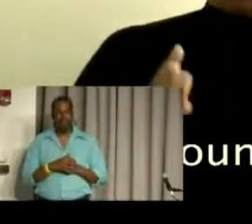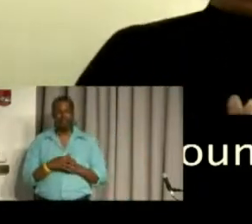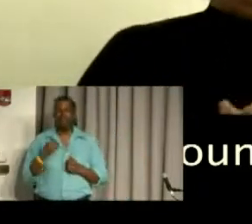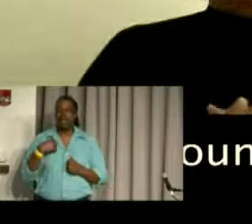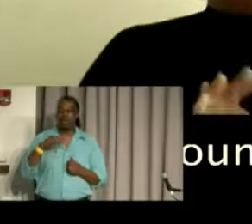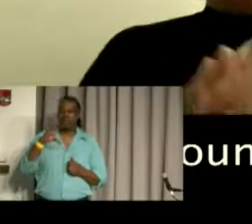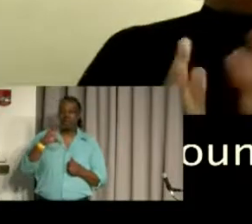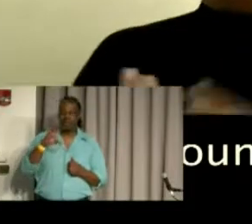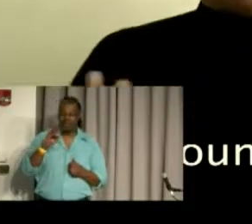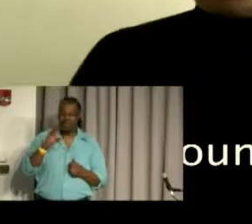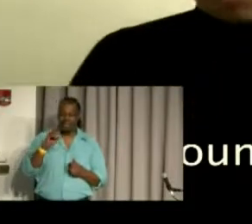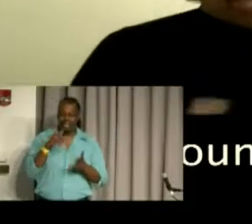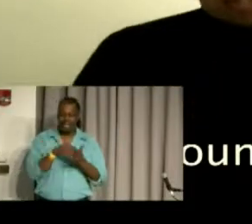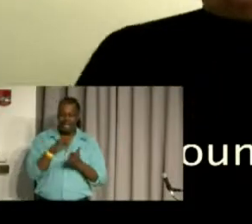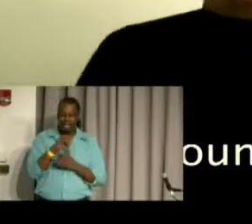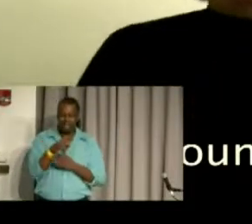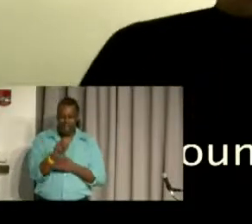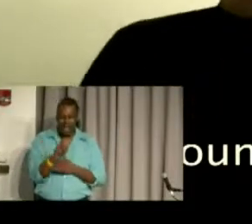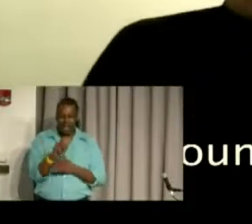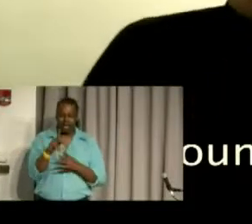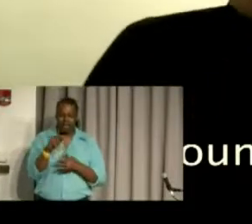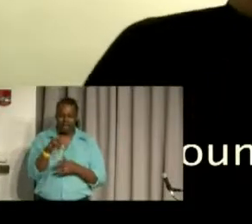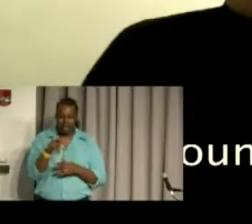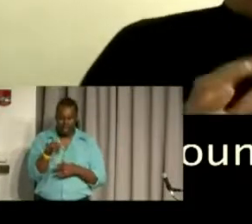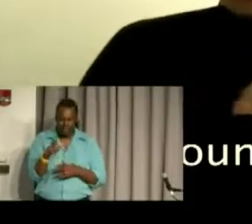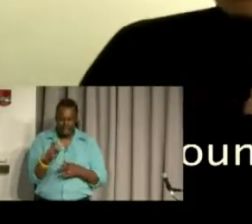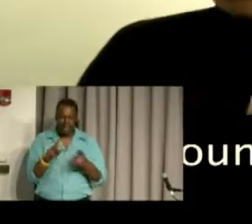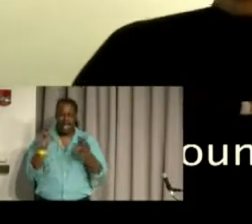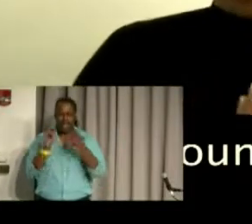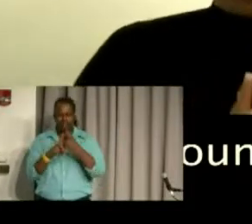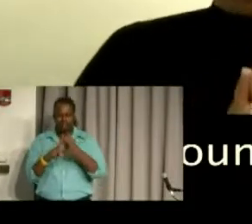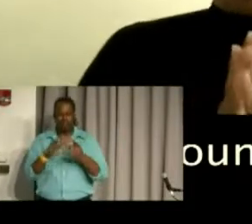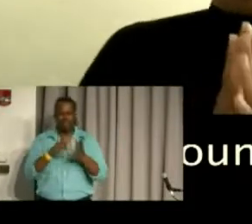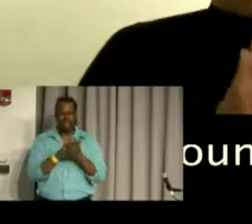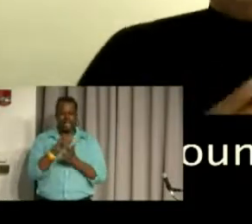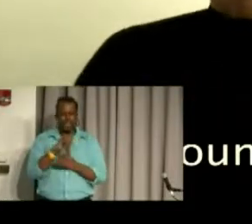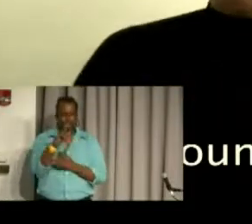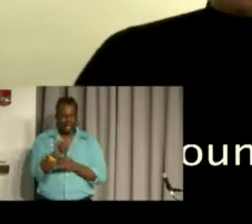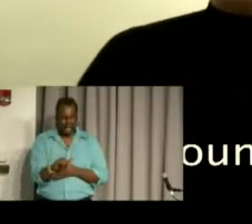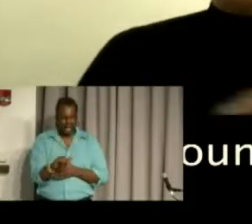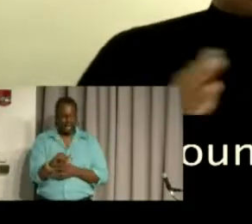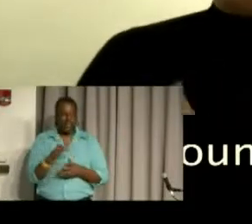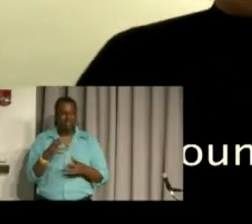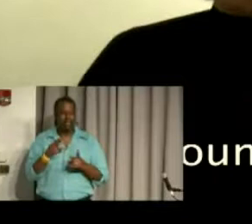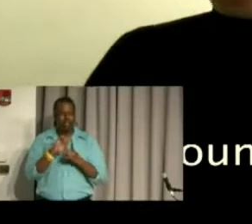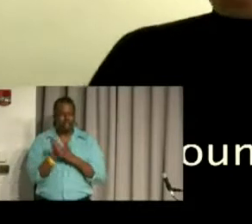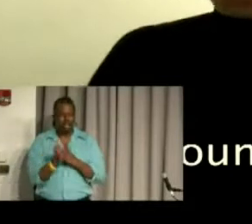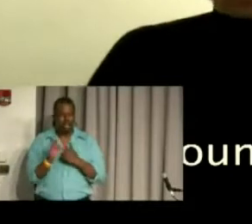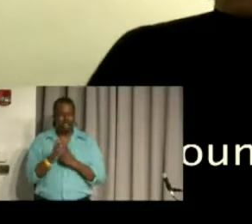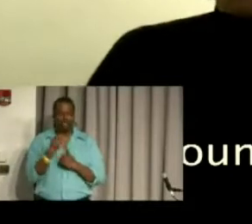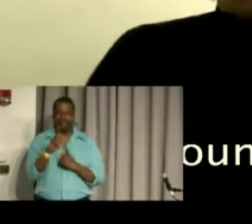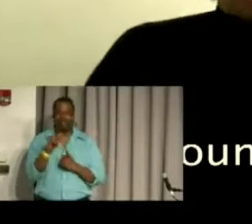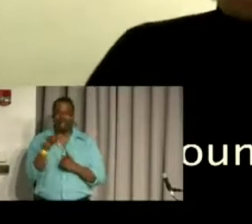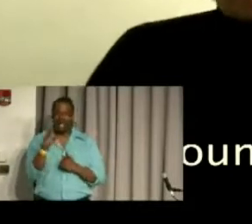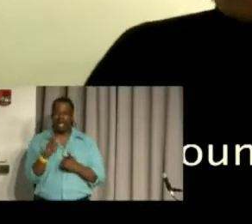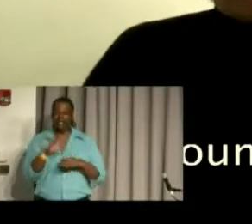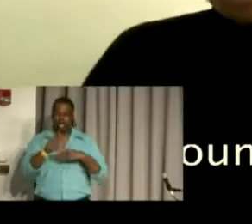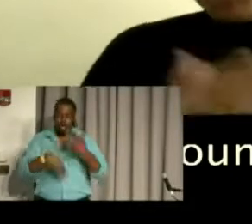pipeline up to Cancer Alley. There is environmental violence all along this